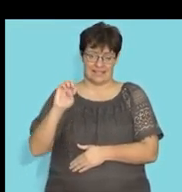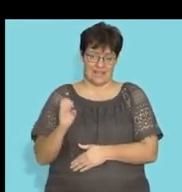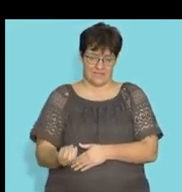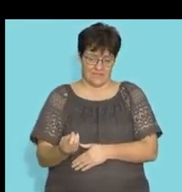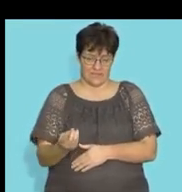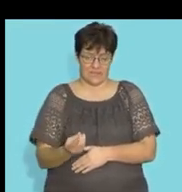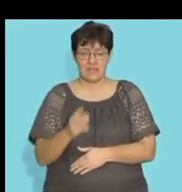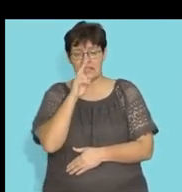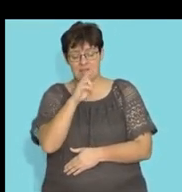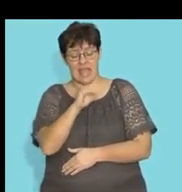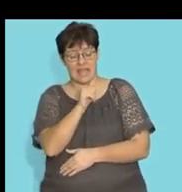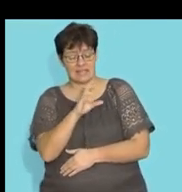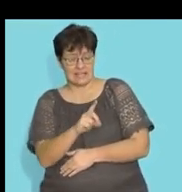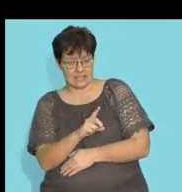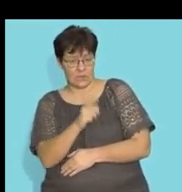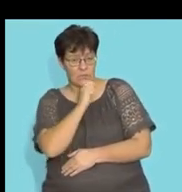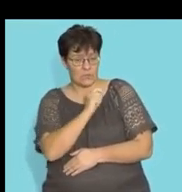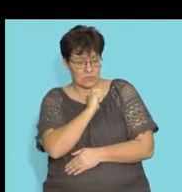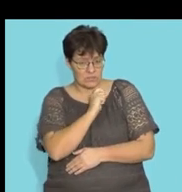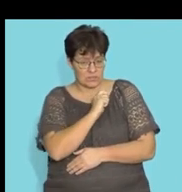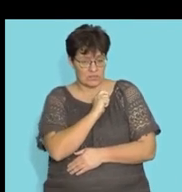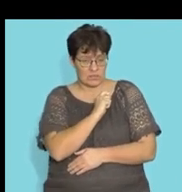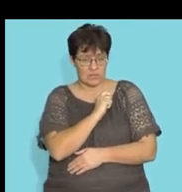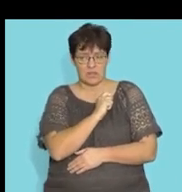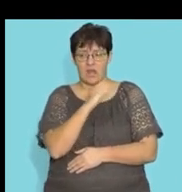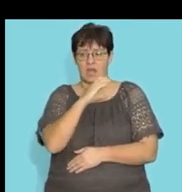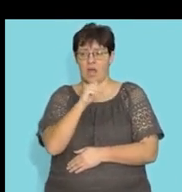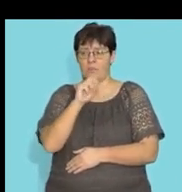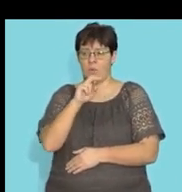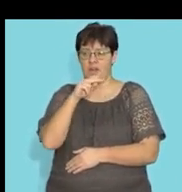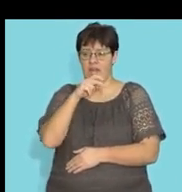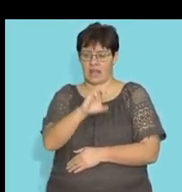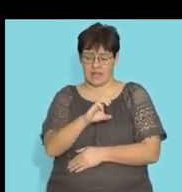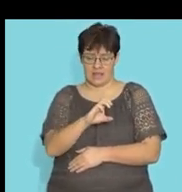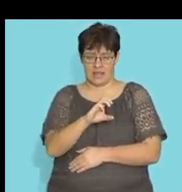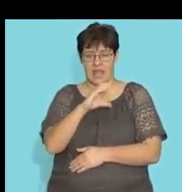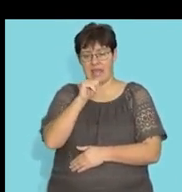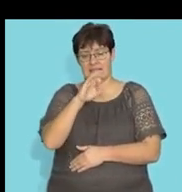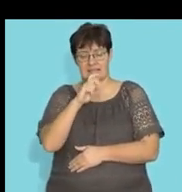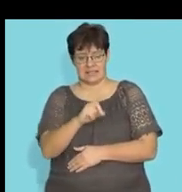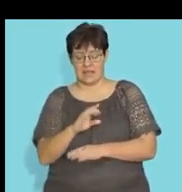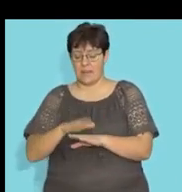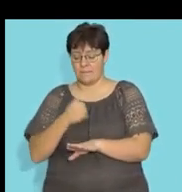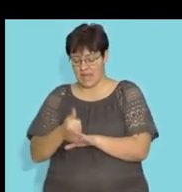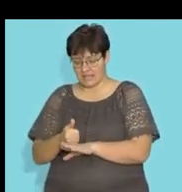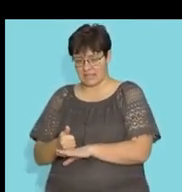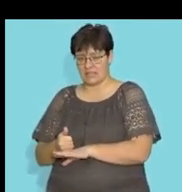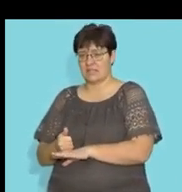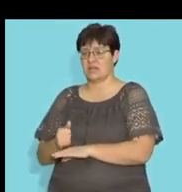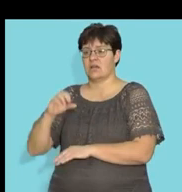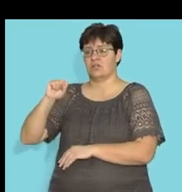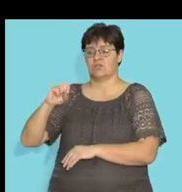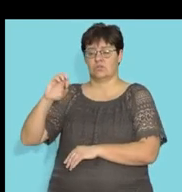So we can see that the acid that was used was carbonic acid, and the base that was used was